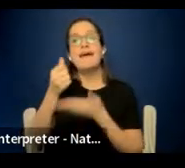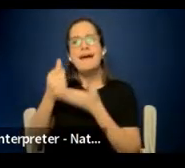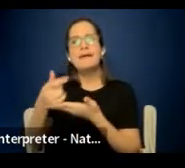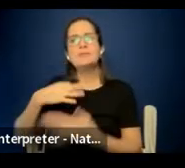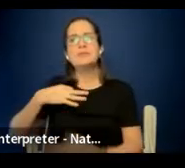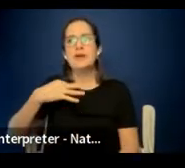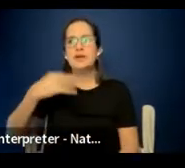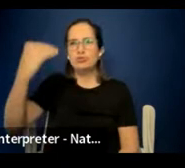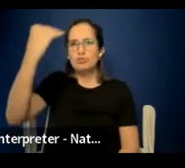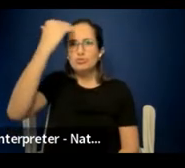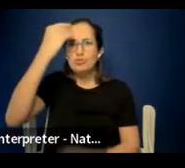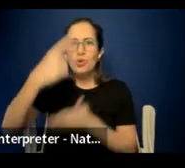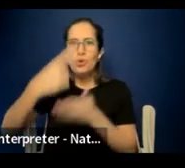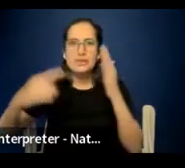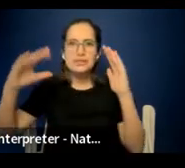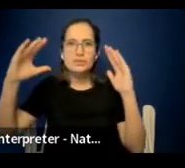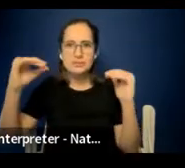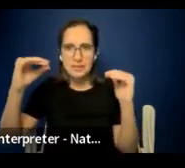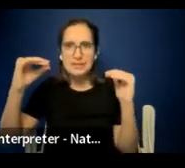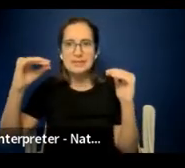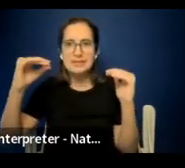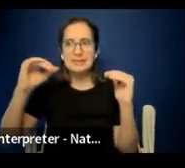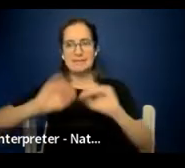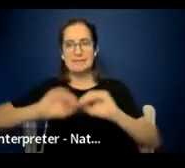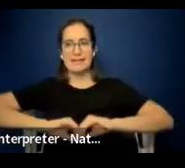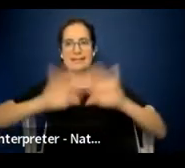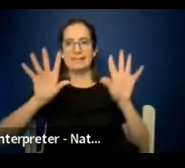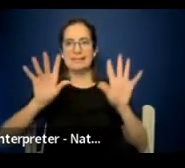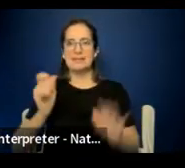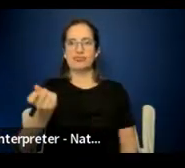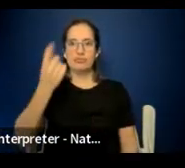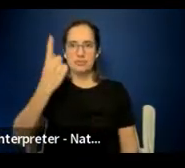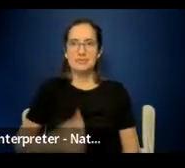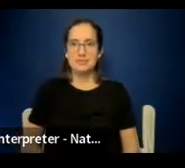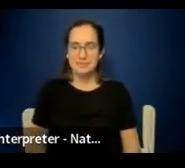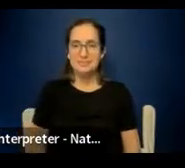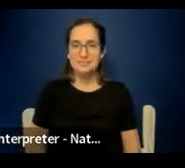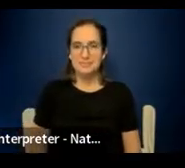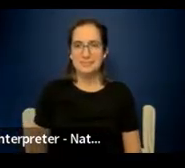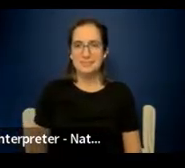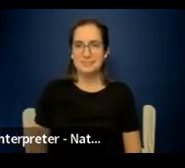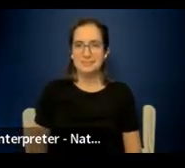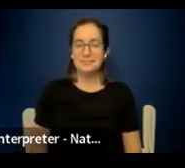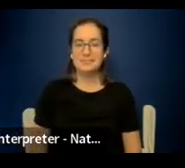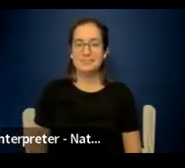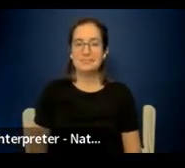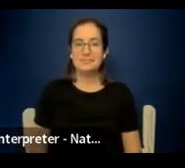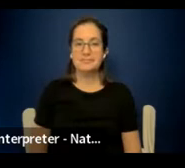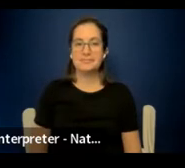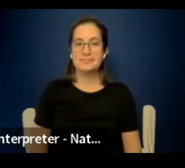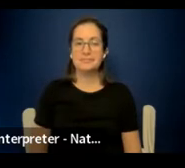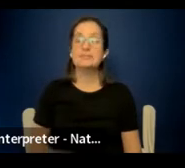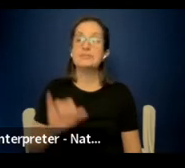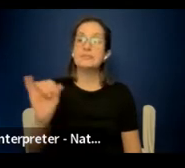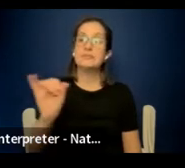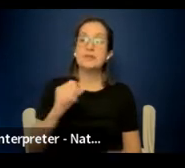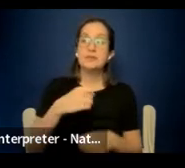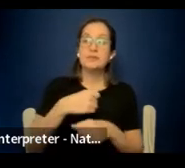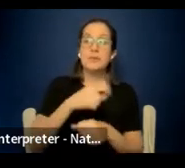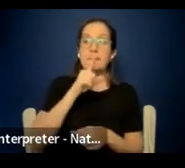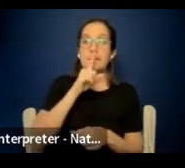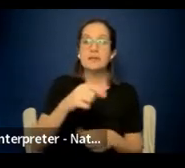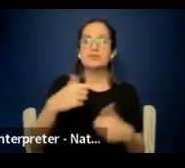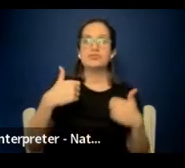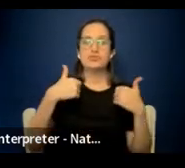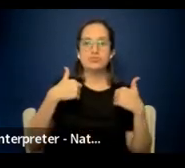on something when they have a much clearer picture of what they're signing on for. You also want to make sure that you have a primary point of contact for